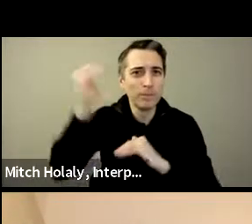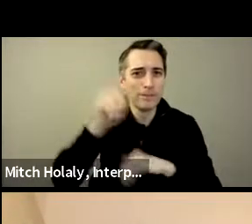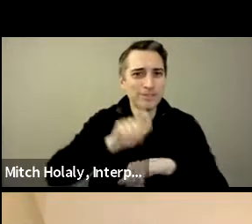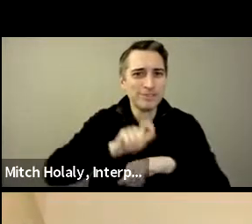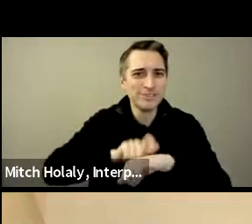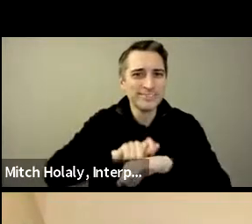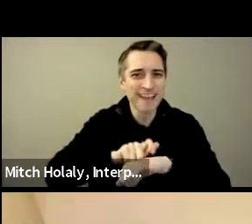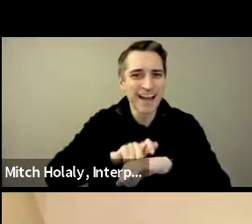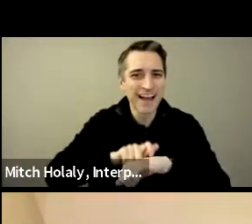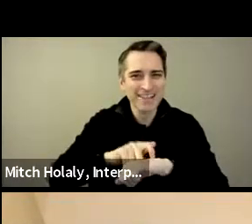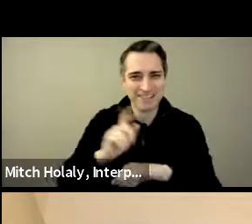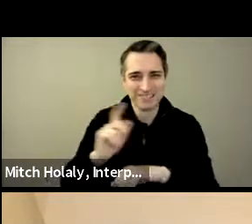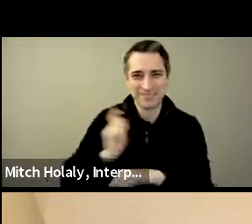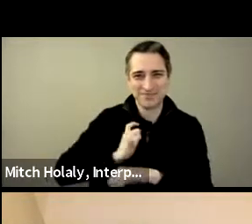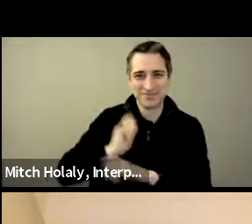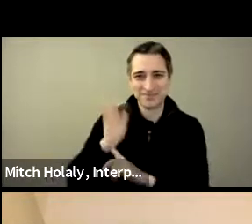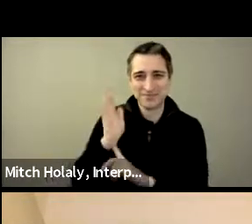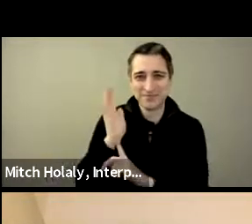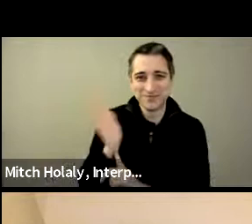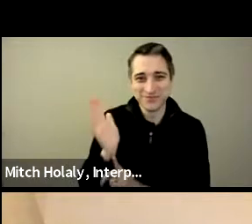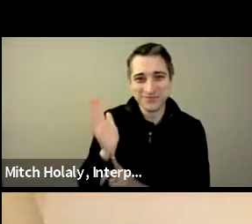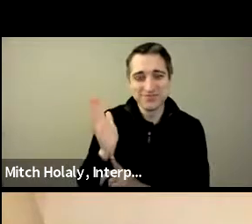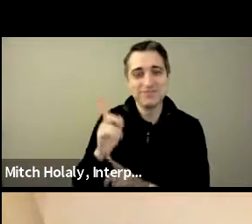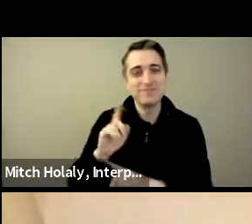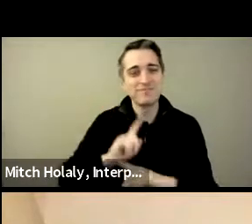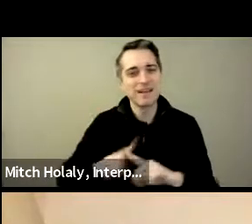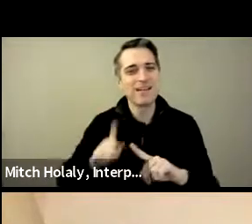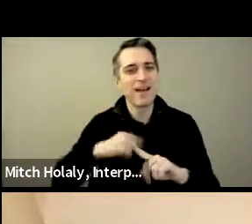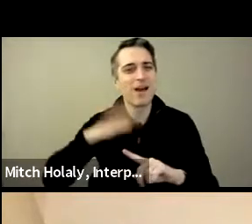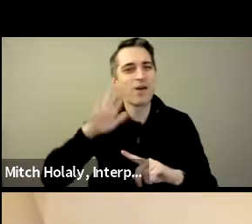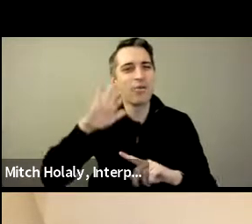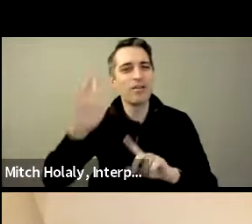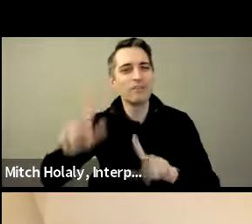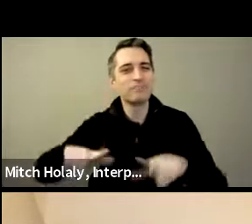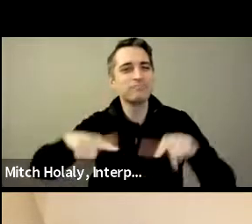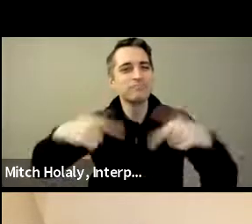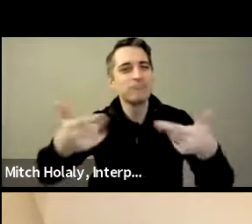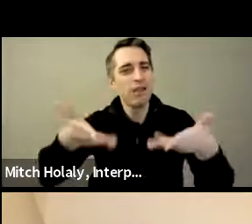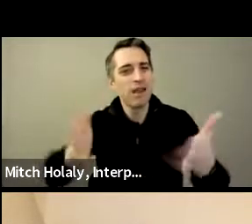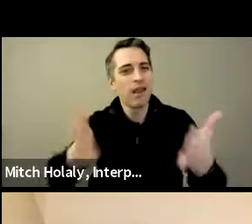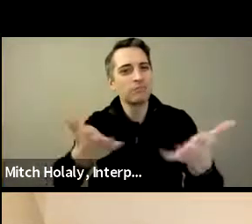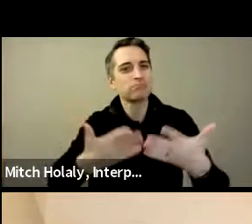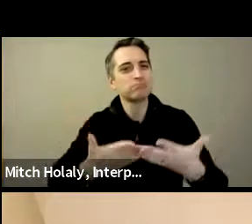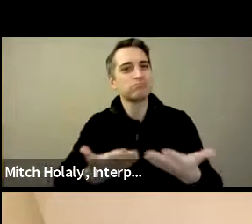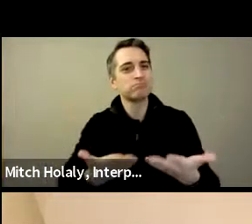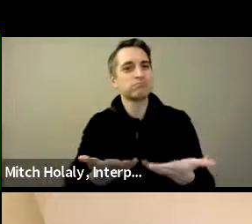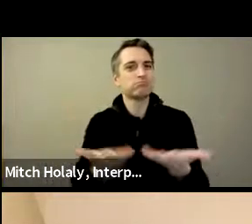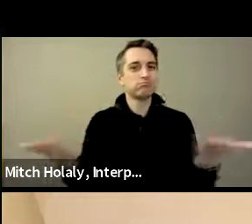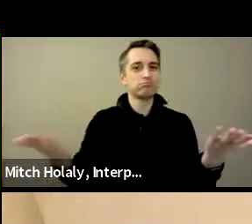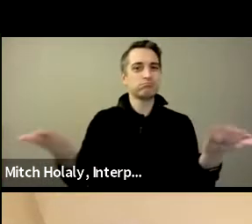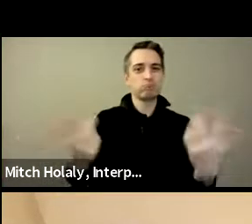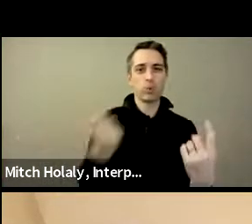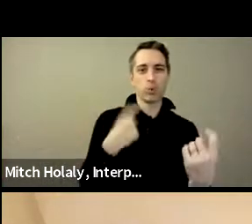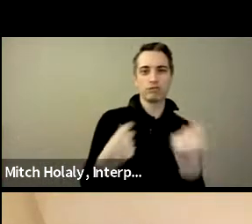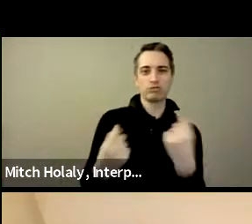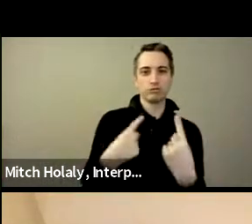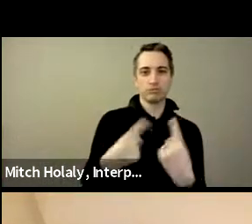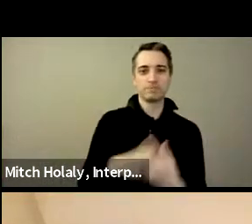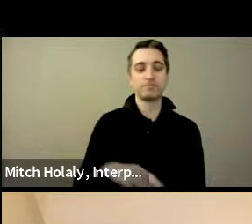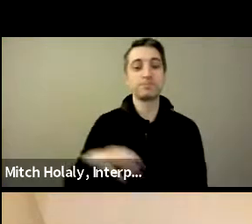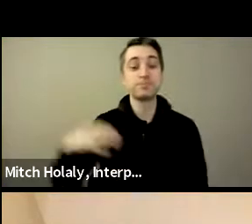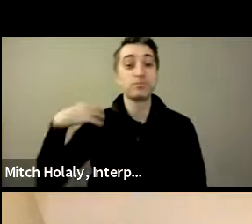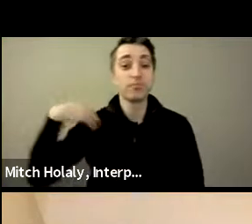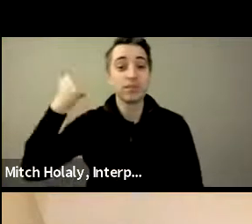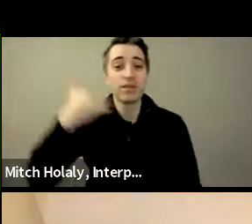too much of the time. We're given 5 minutes, and I will pass it on to any questions. Thank you, Commissioner Saab. Any